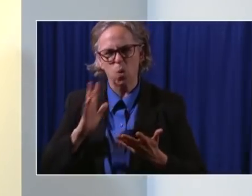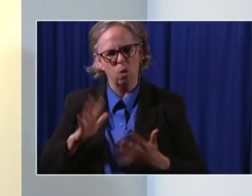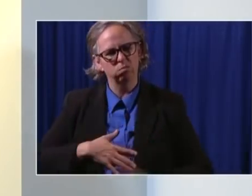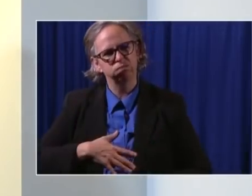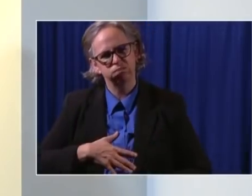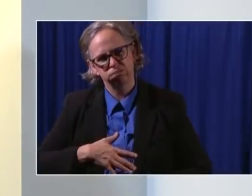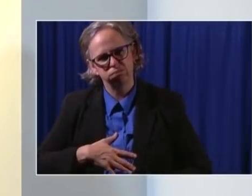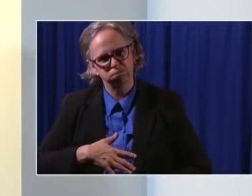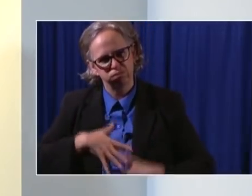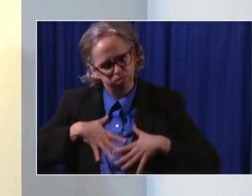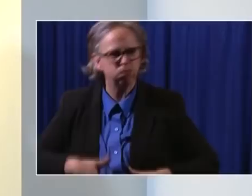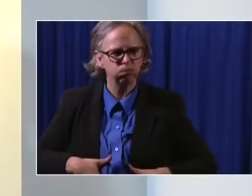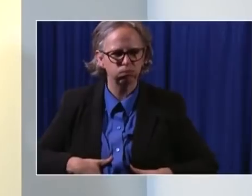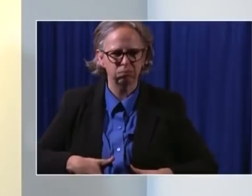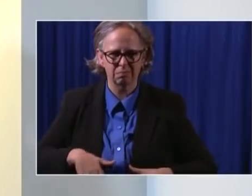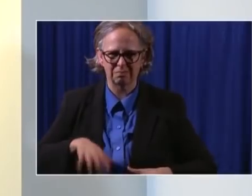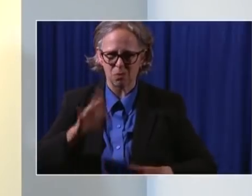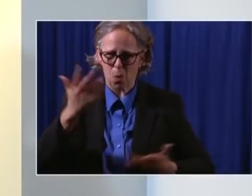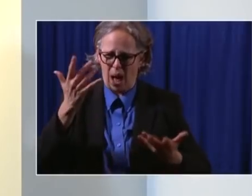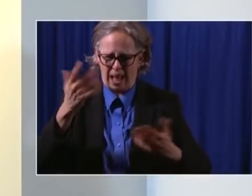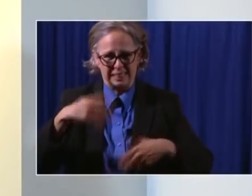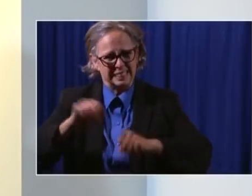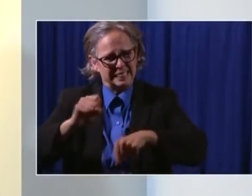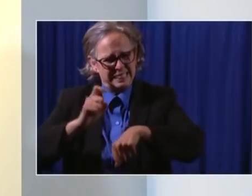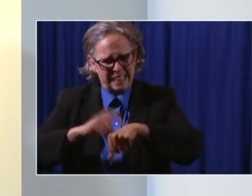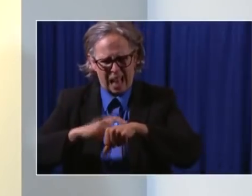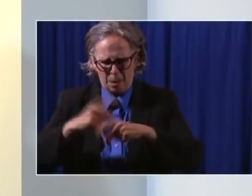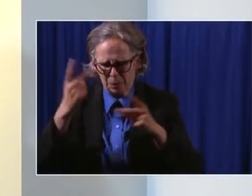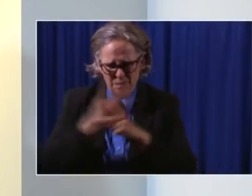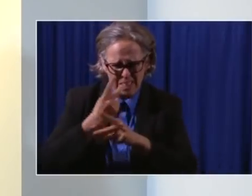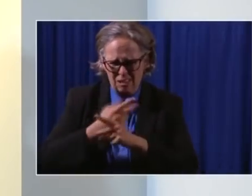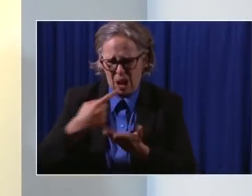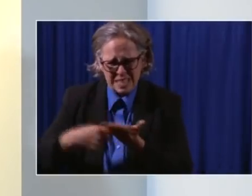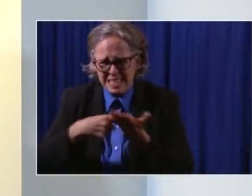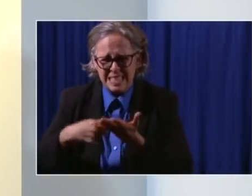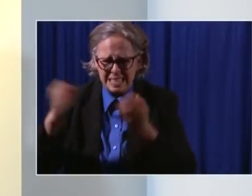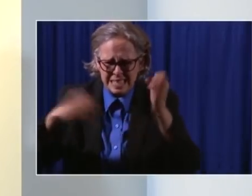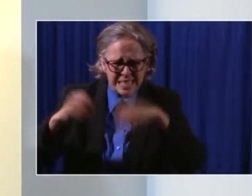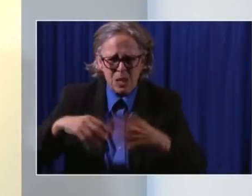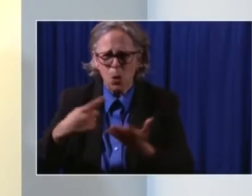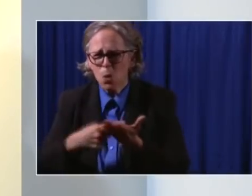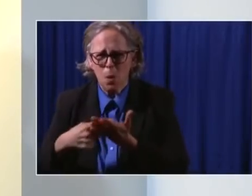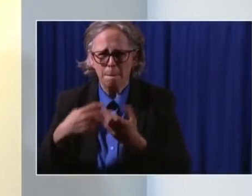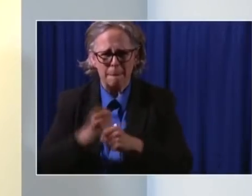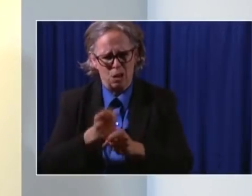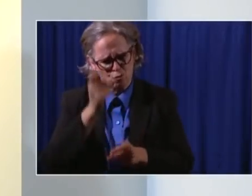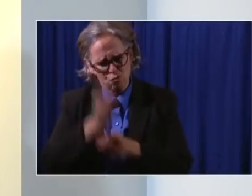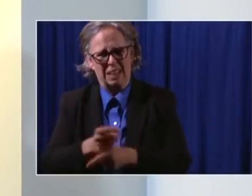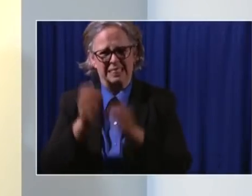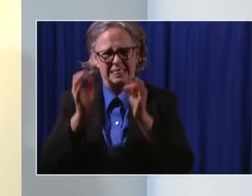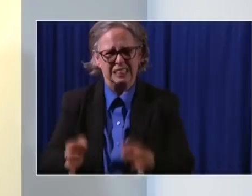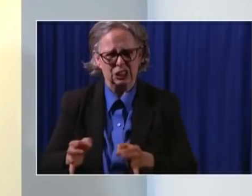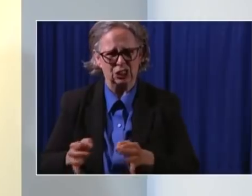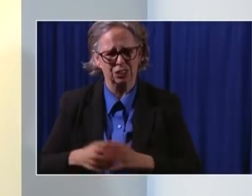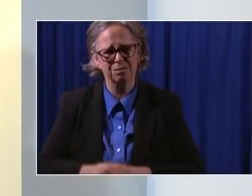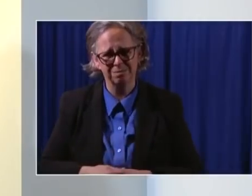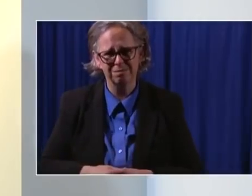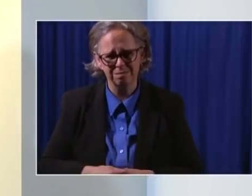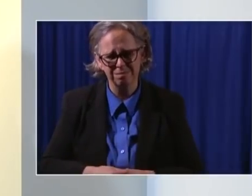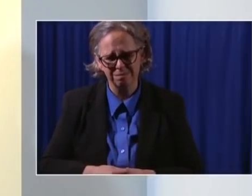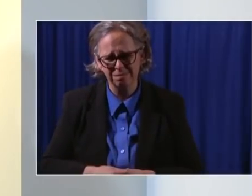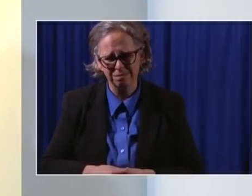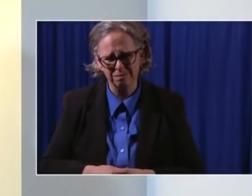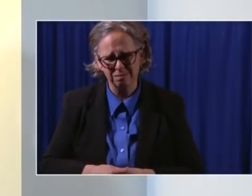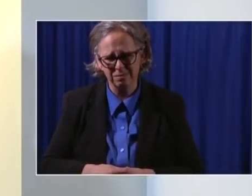of those different groups to try to get this right. And it's been complex, but when you're listening to all of these voices, it